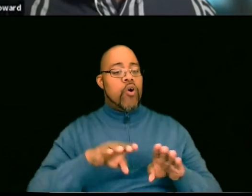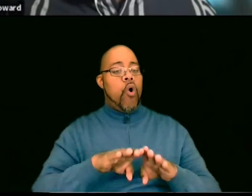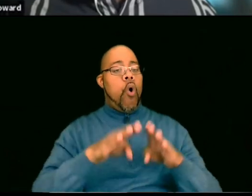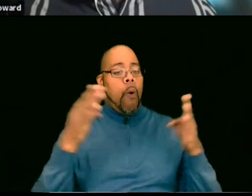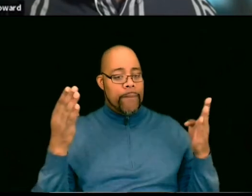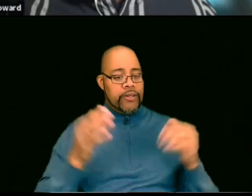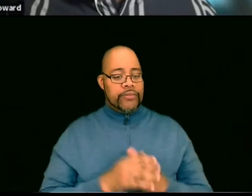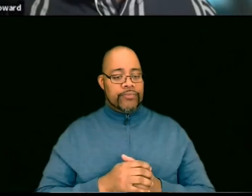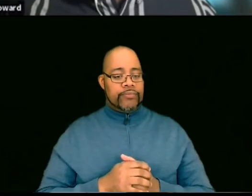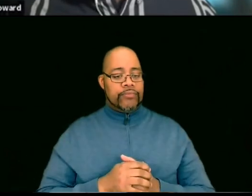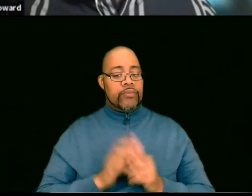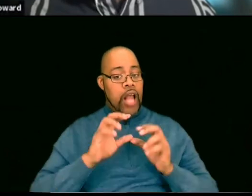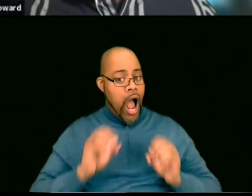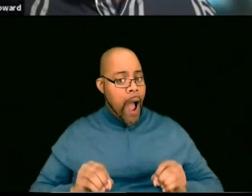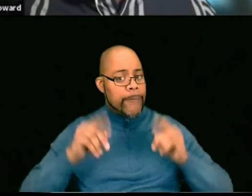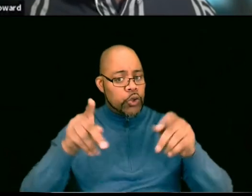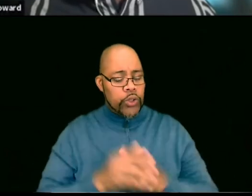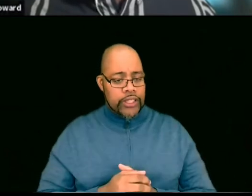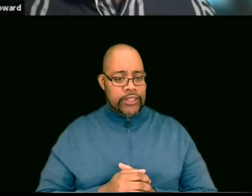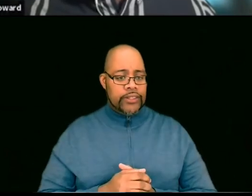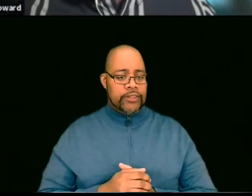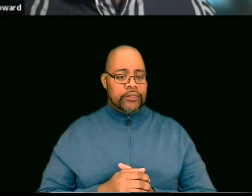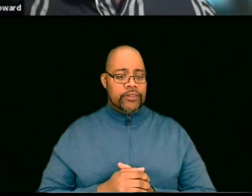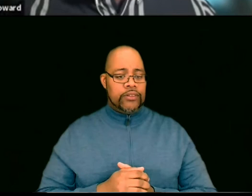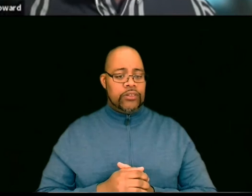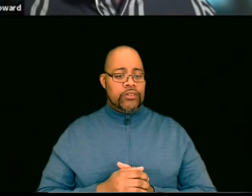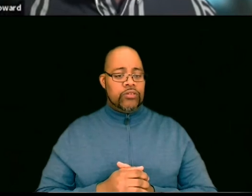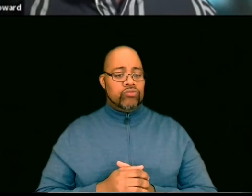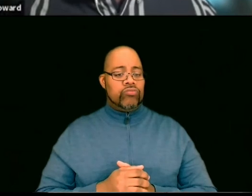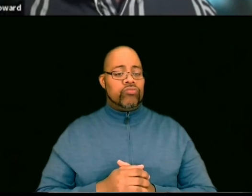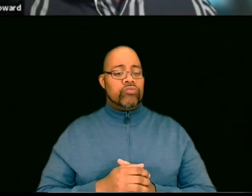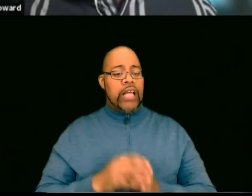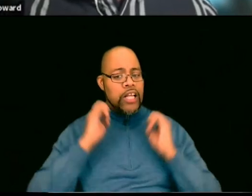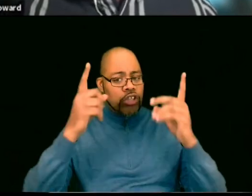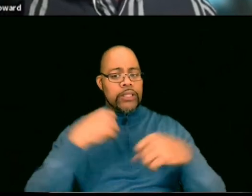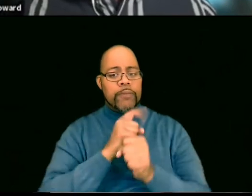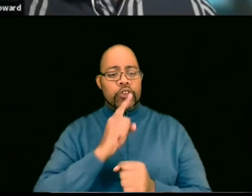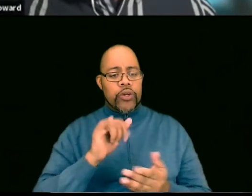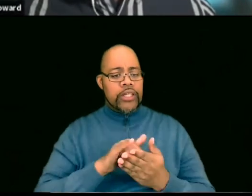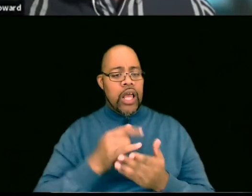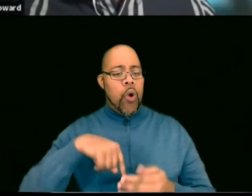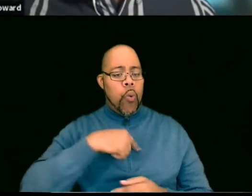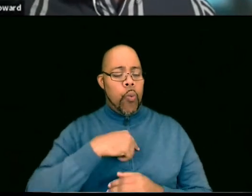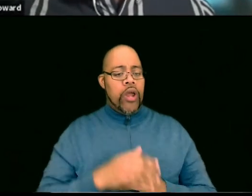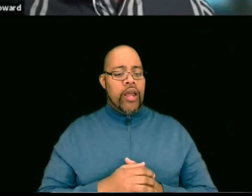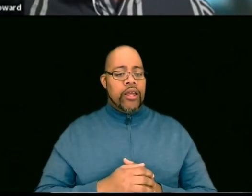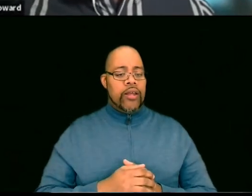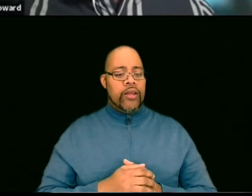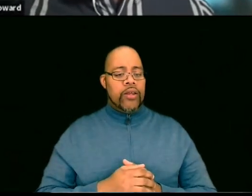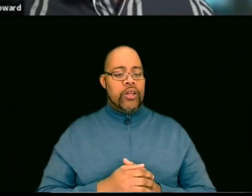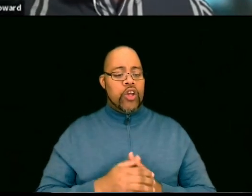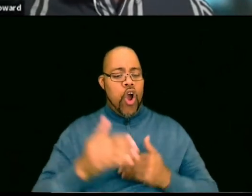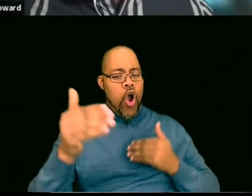got to open these doors of opportunity relative to education, making sure we close